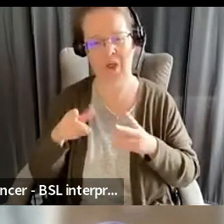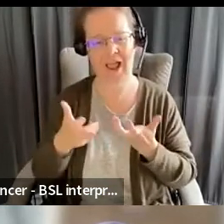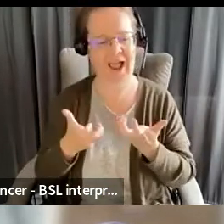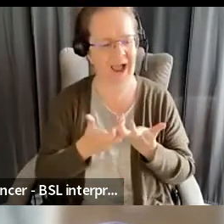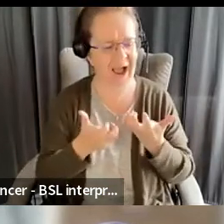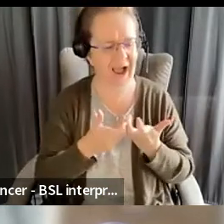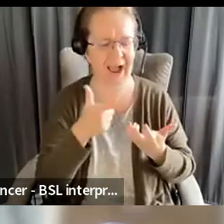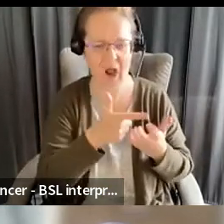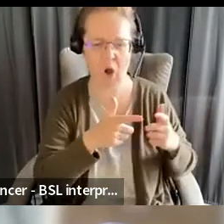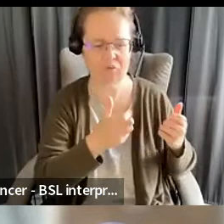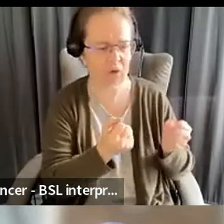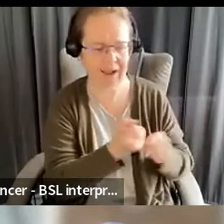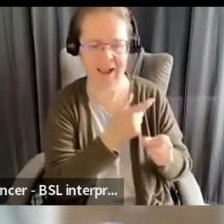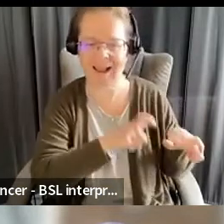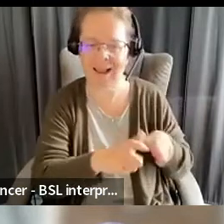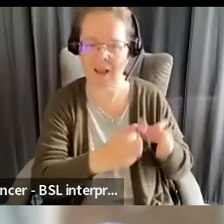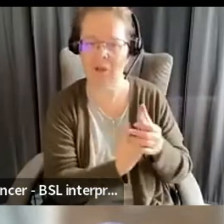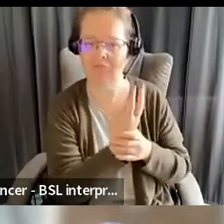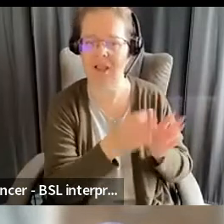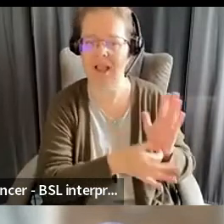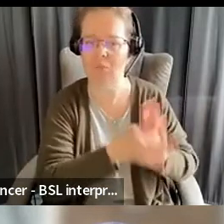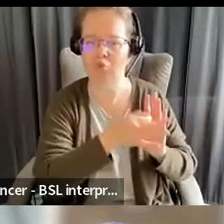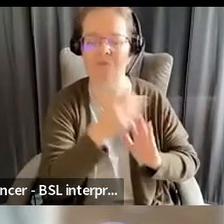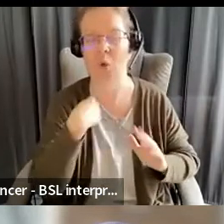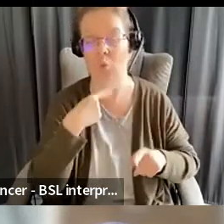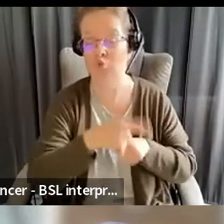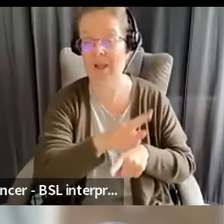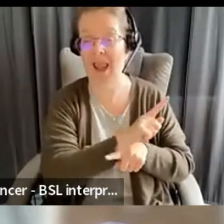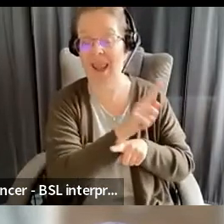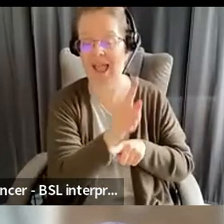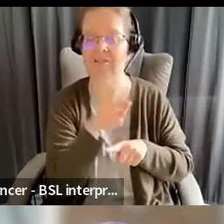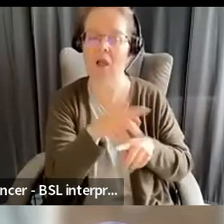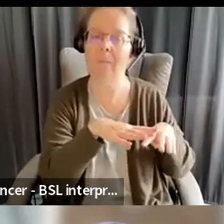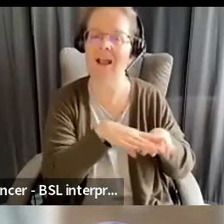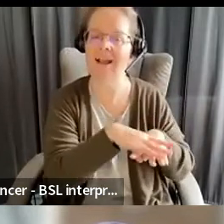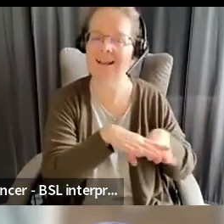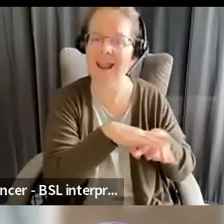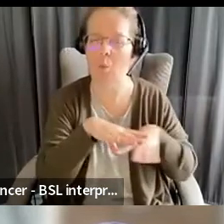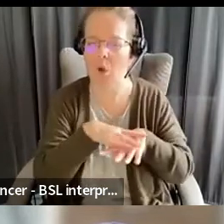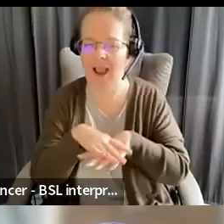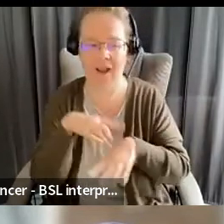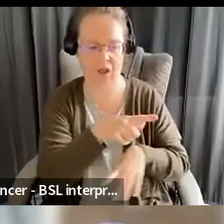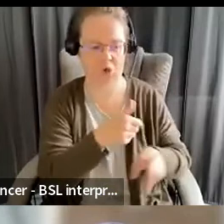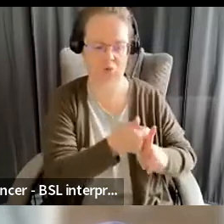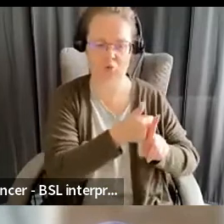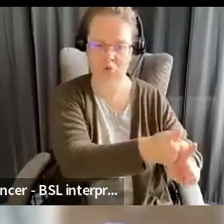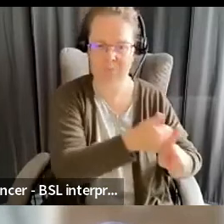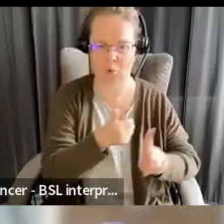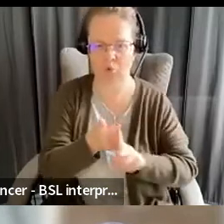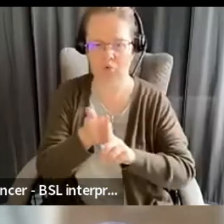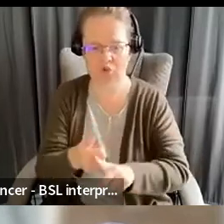about continuous improvement. So I was going to touch on this a bit later, but the networks are all there to support